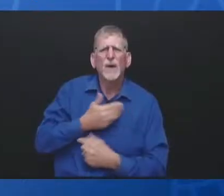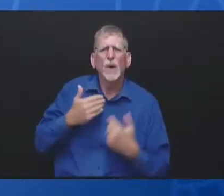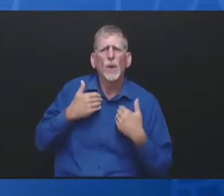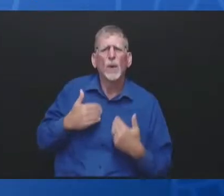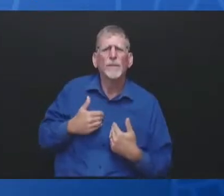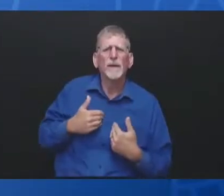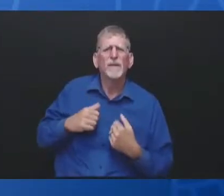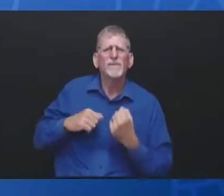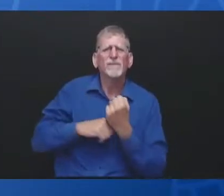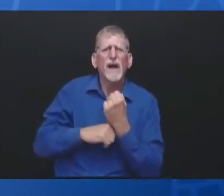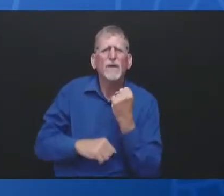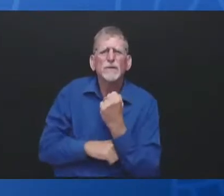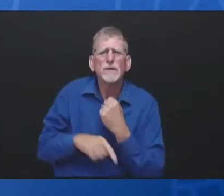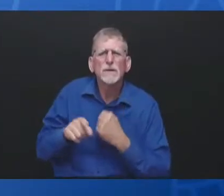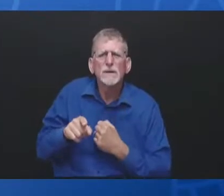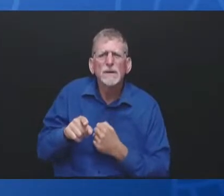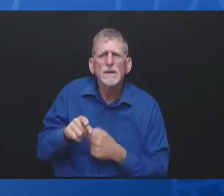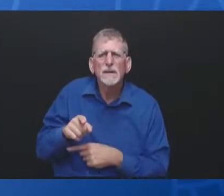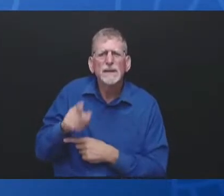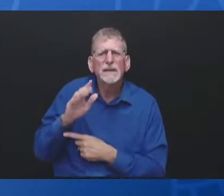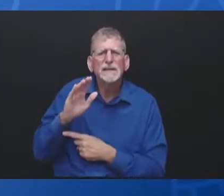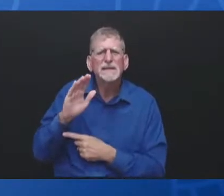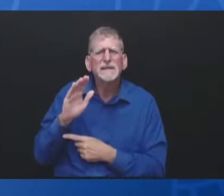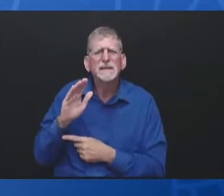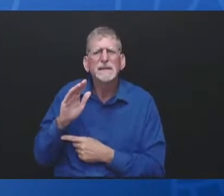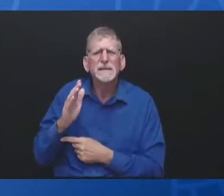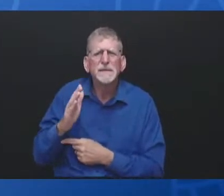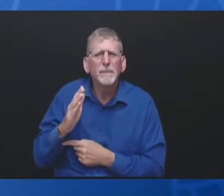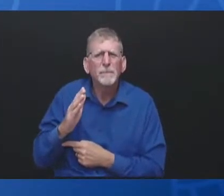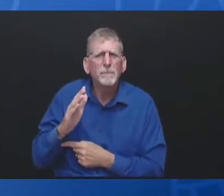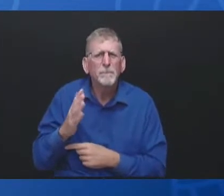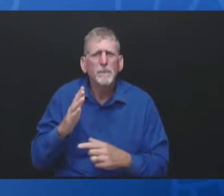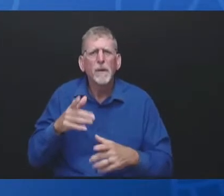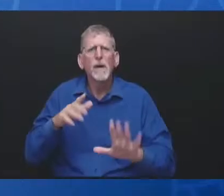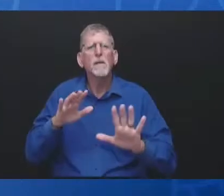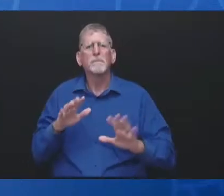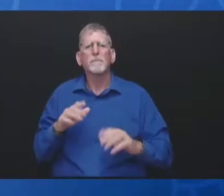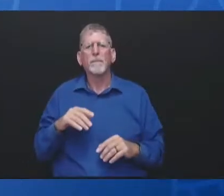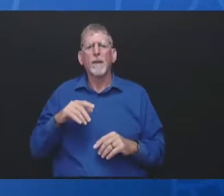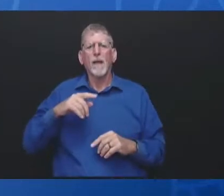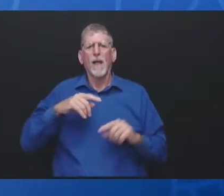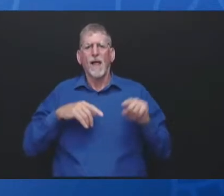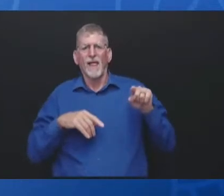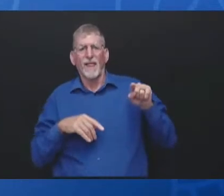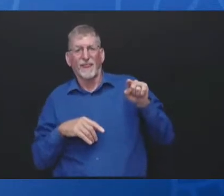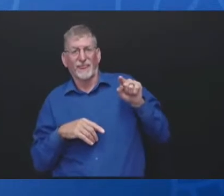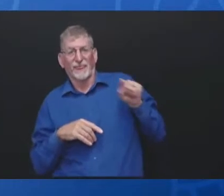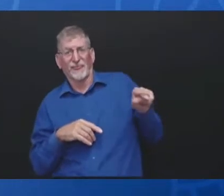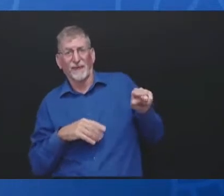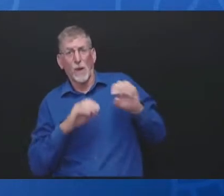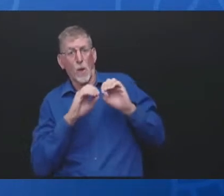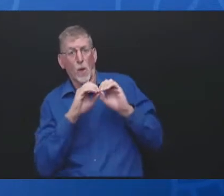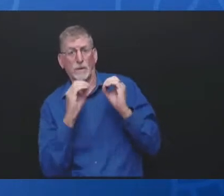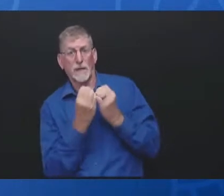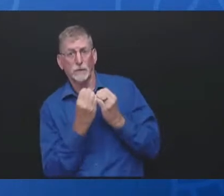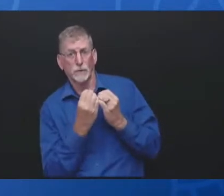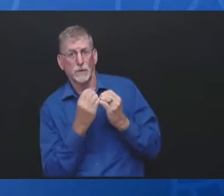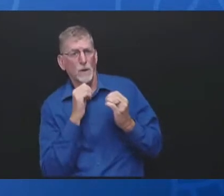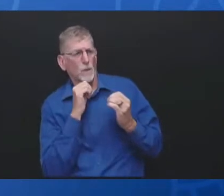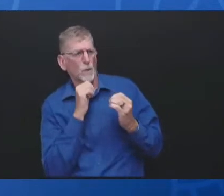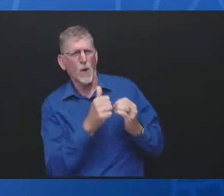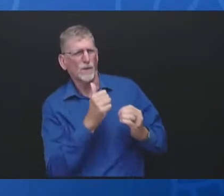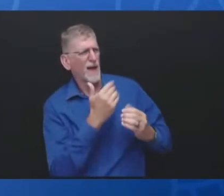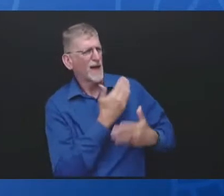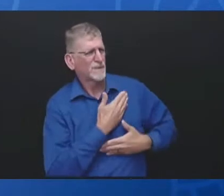be the gripe. I don't think anyone would appreciate it if I gave out an email right here from the podium. I think there's a thing called the internet, and you can type them